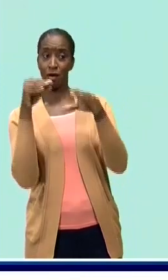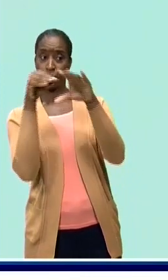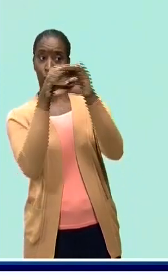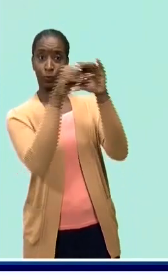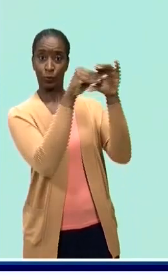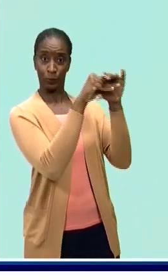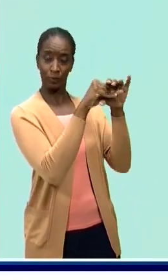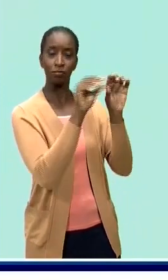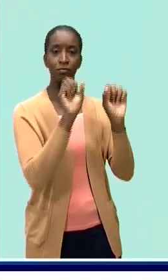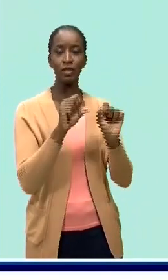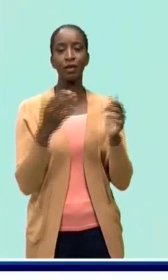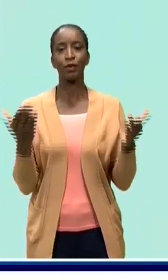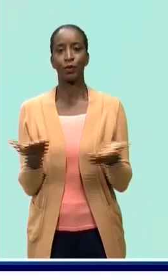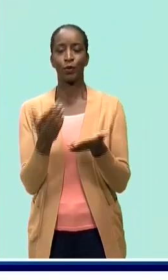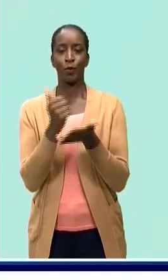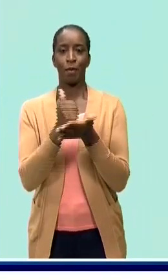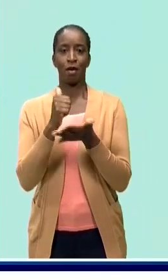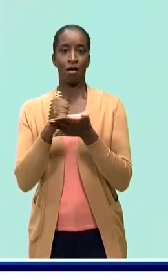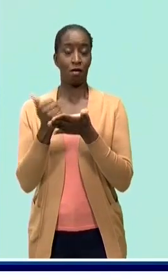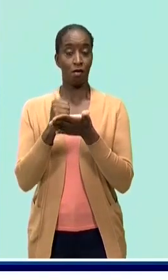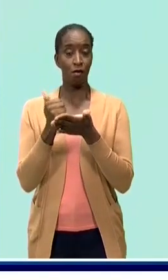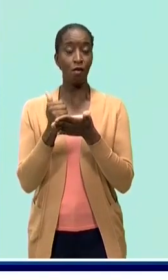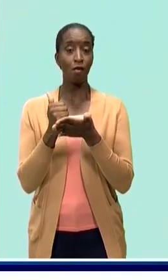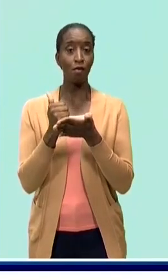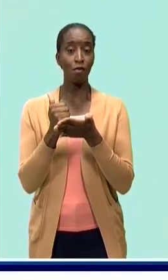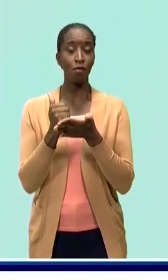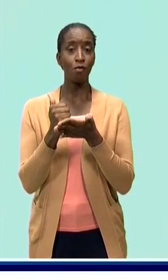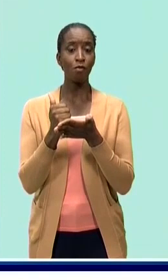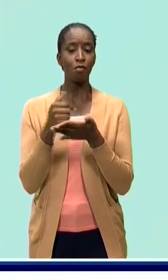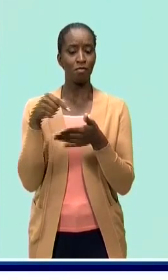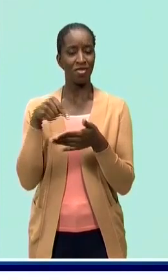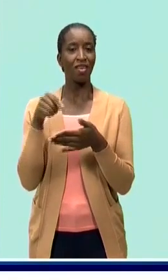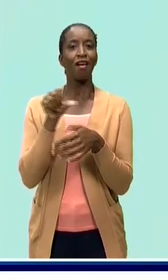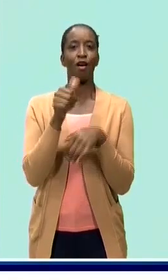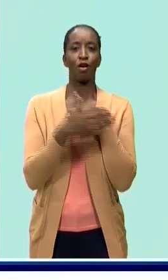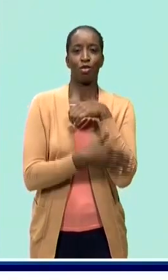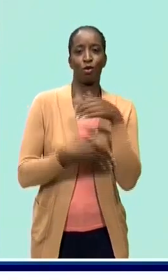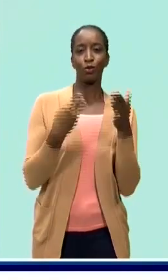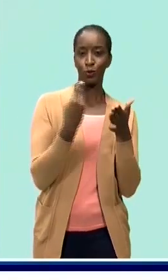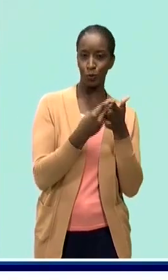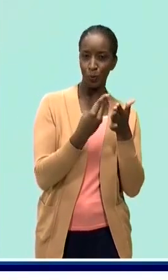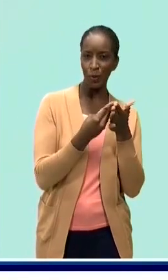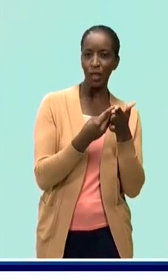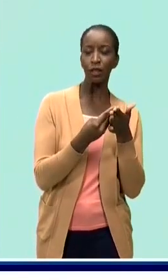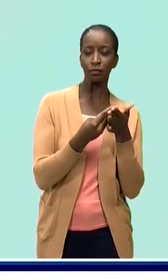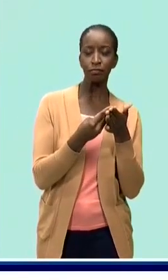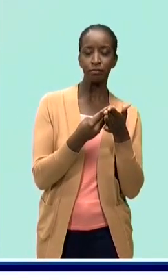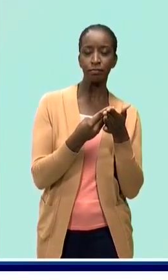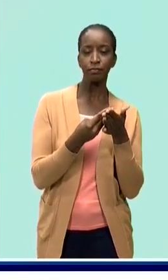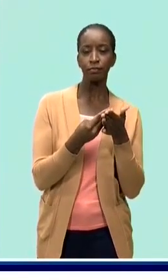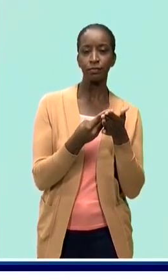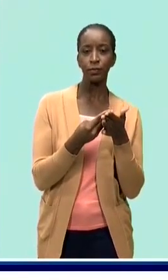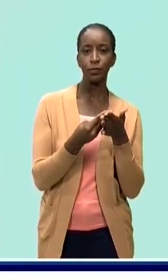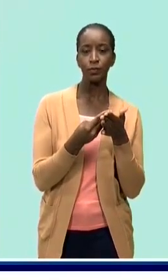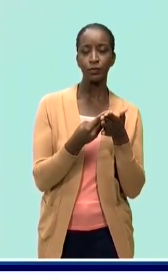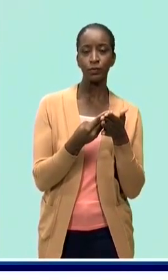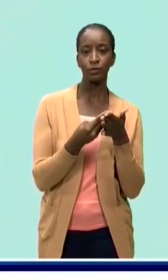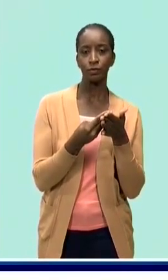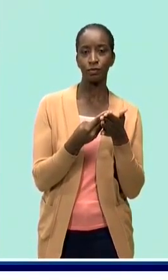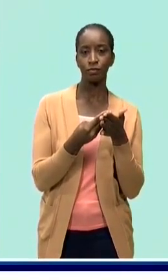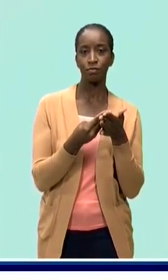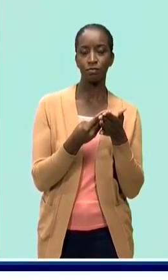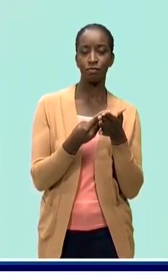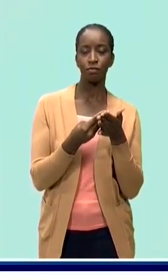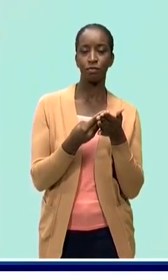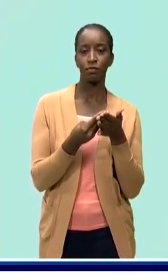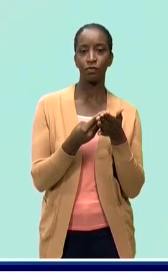to hold or as a safe place with respect to that foreign exchange, they'll be able to do